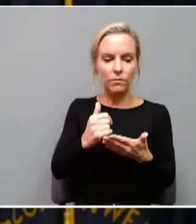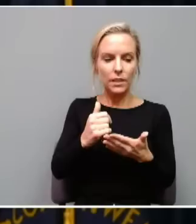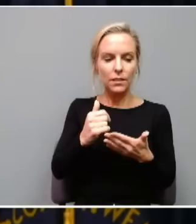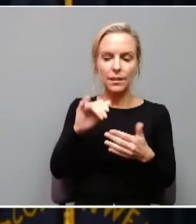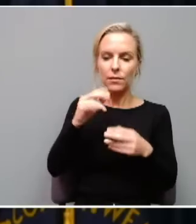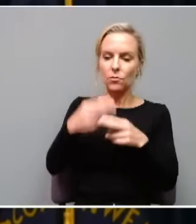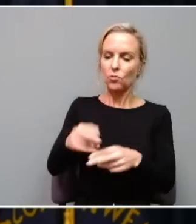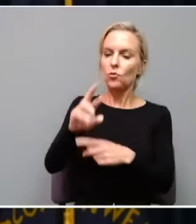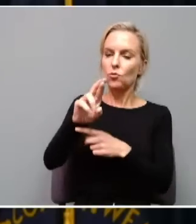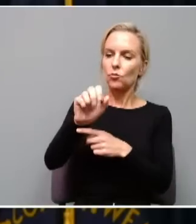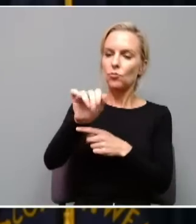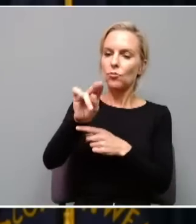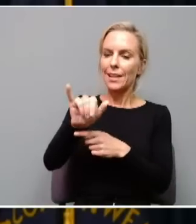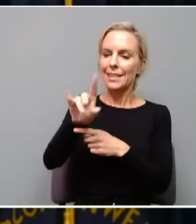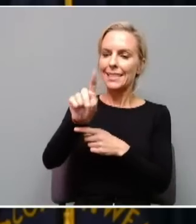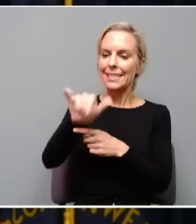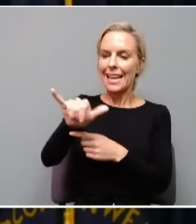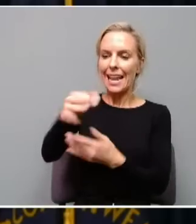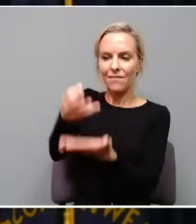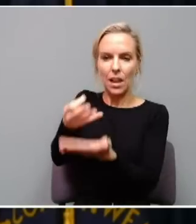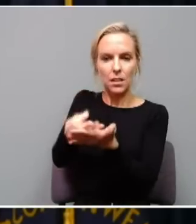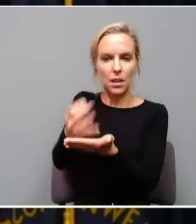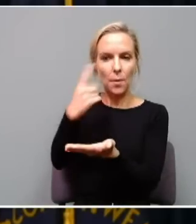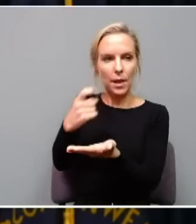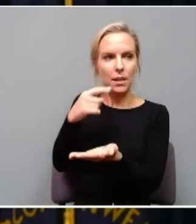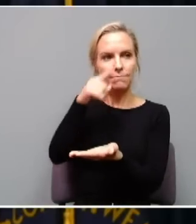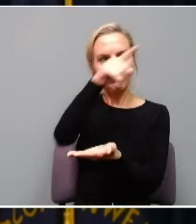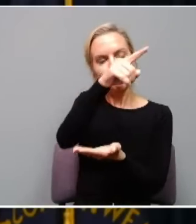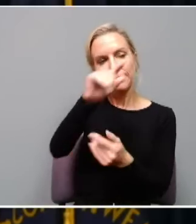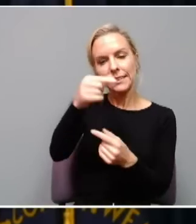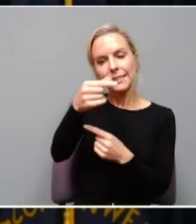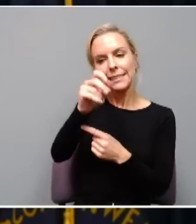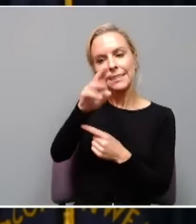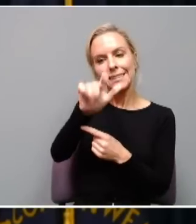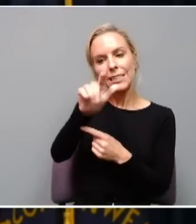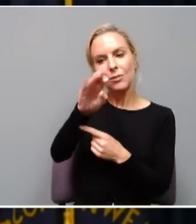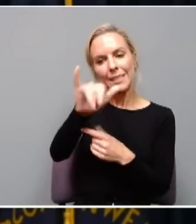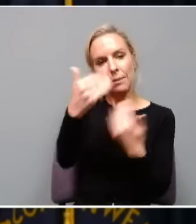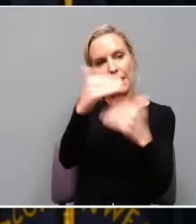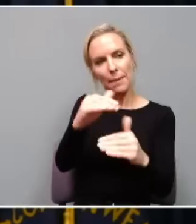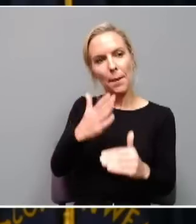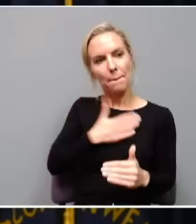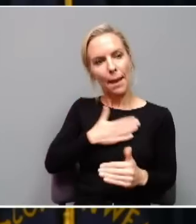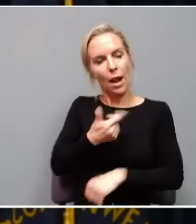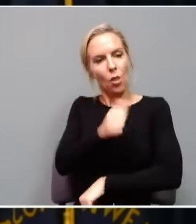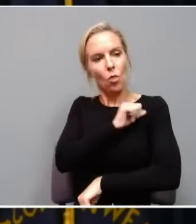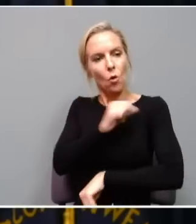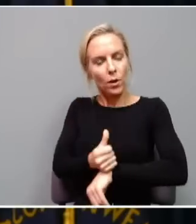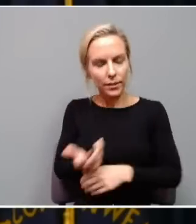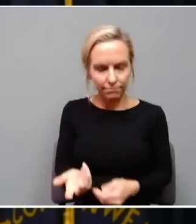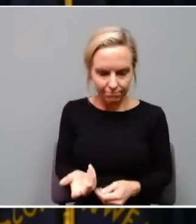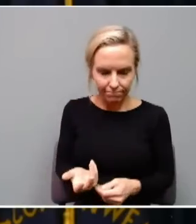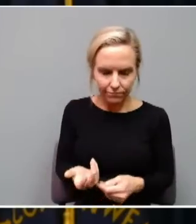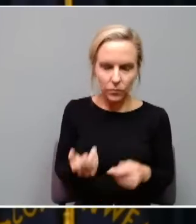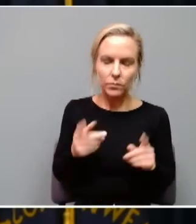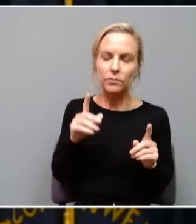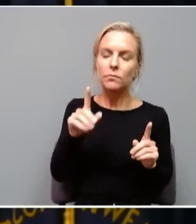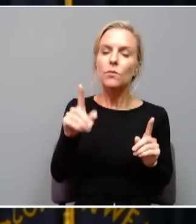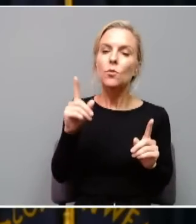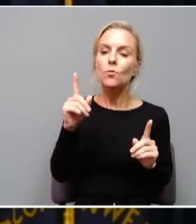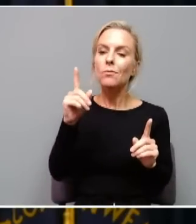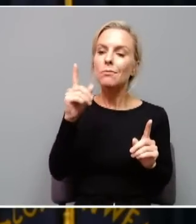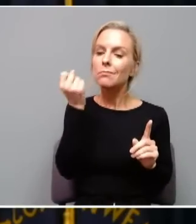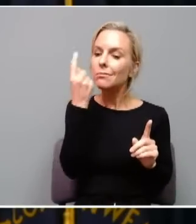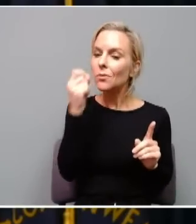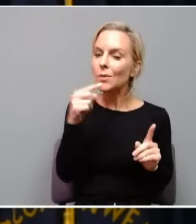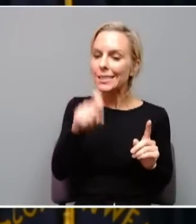funds are because of the limitations from the General Assembly. Also, I think we ought to think about